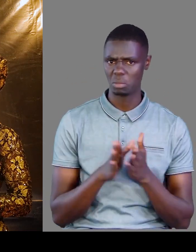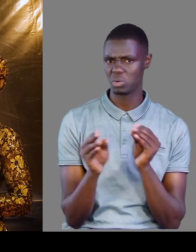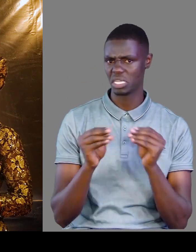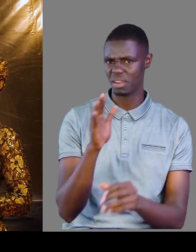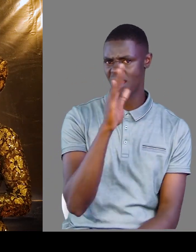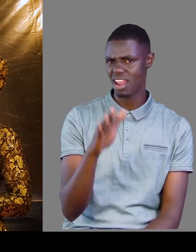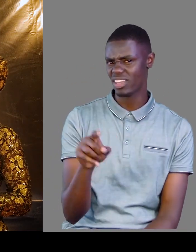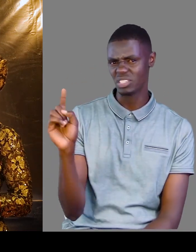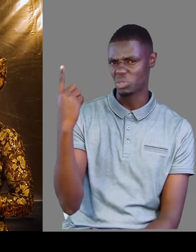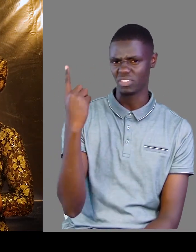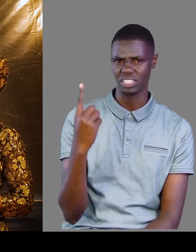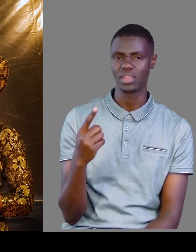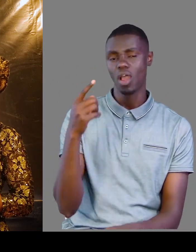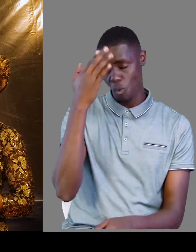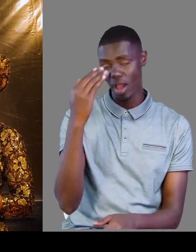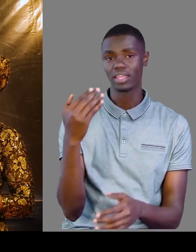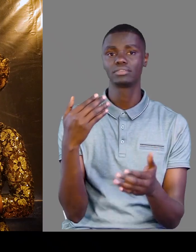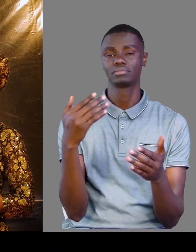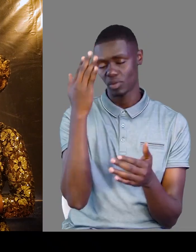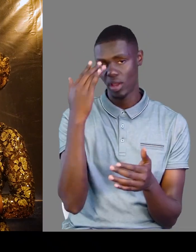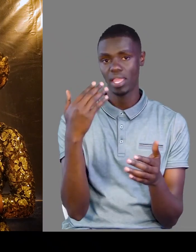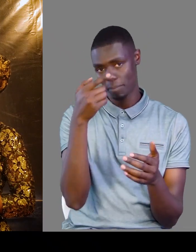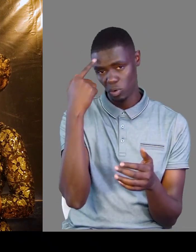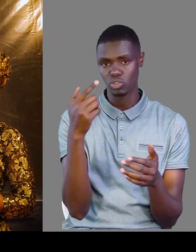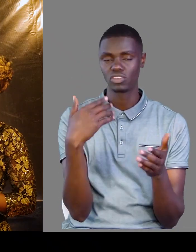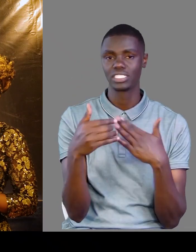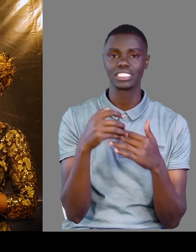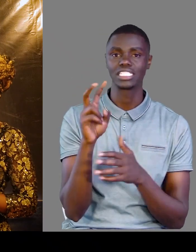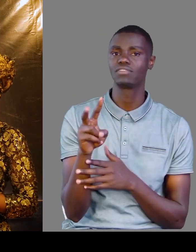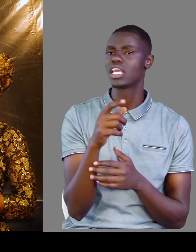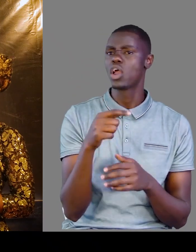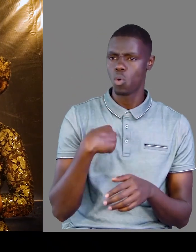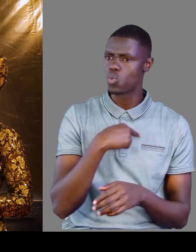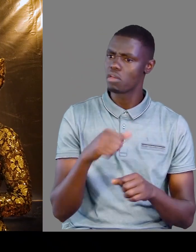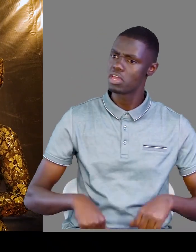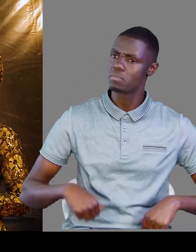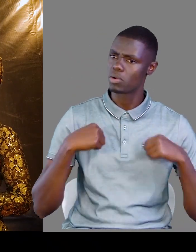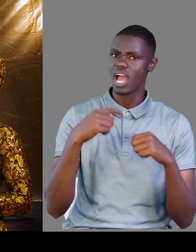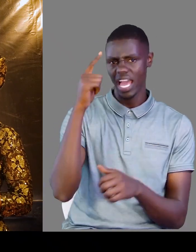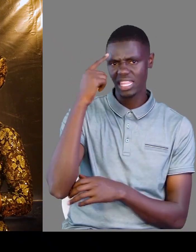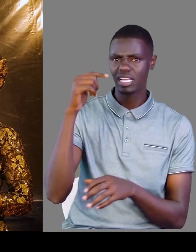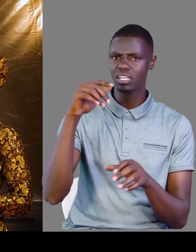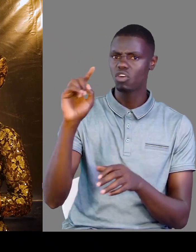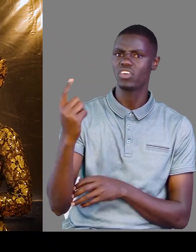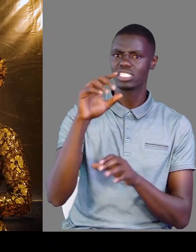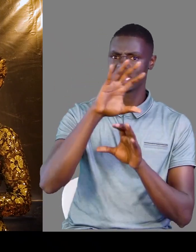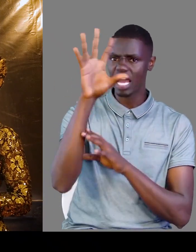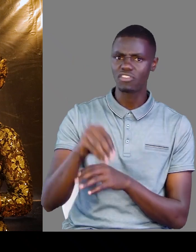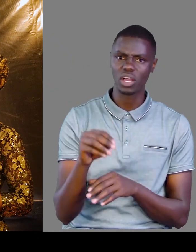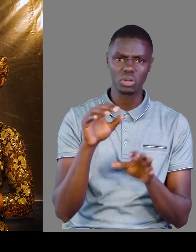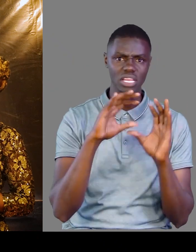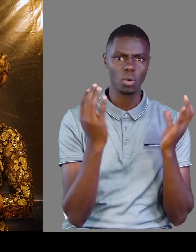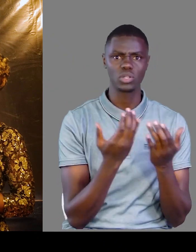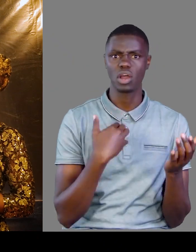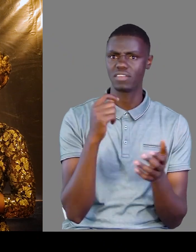It was one of the first, just like what Science TV is doing. We are so proud of you guys at Science TV. I think you're also the first in Africa or in the world to have a